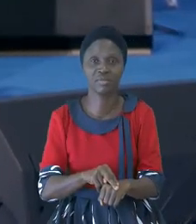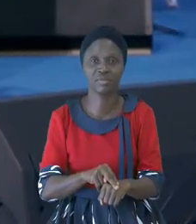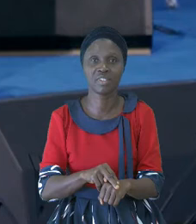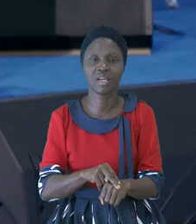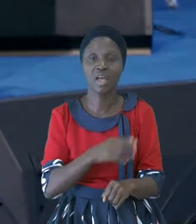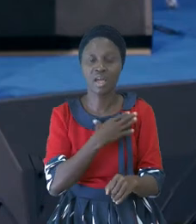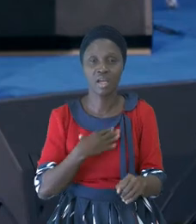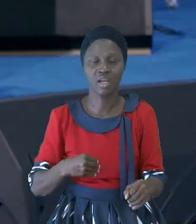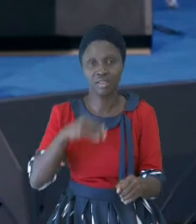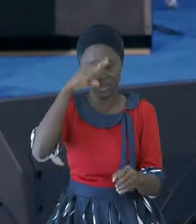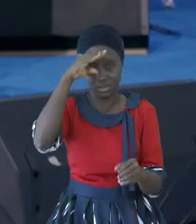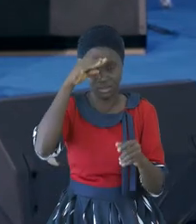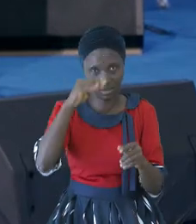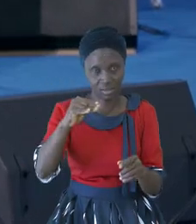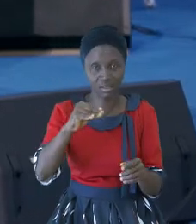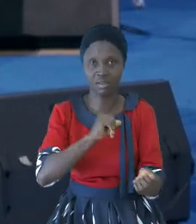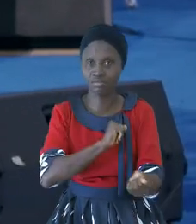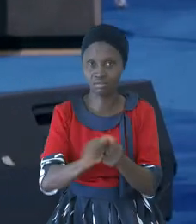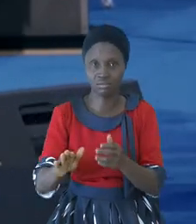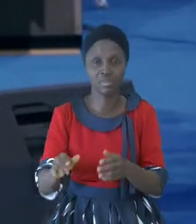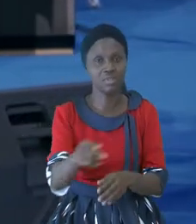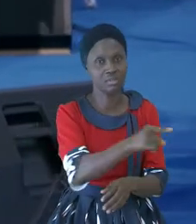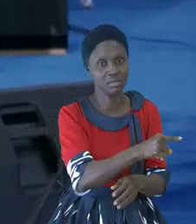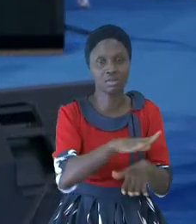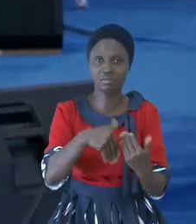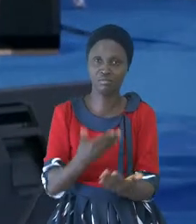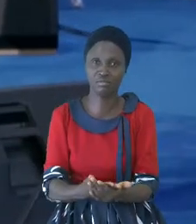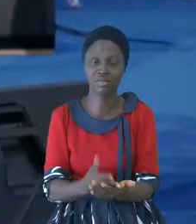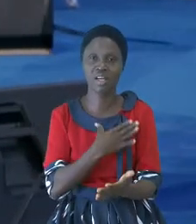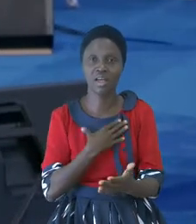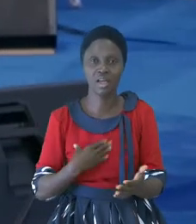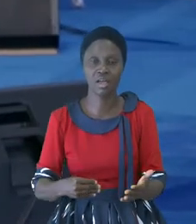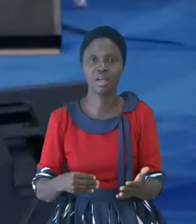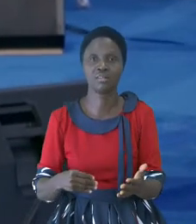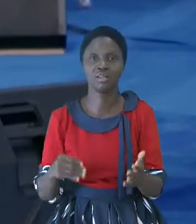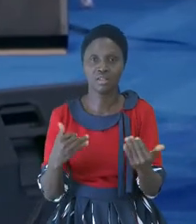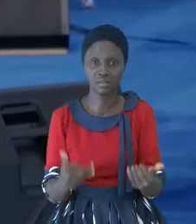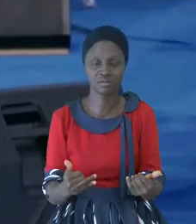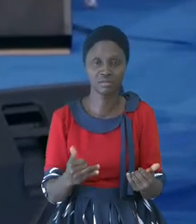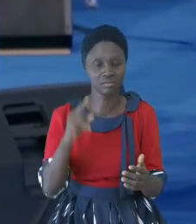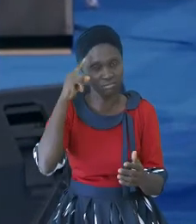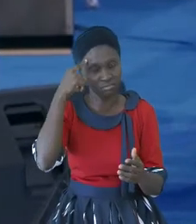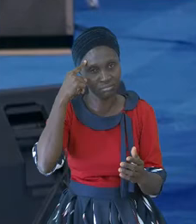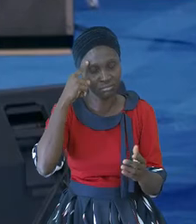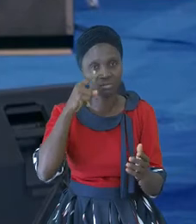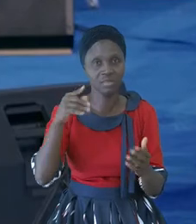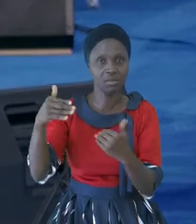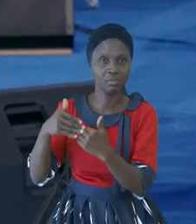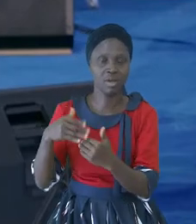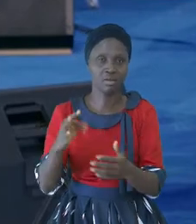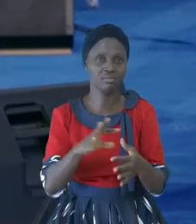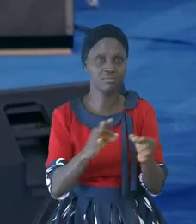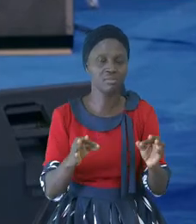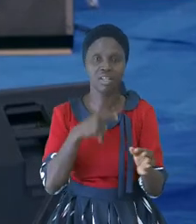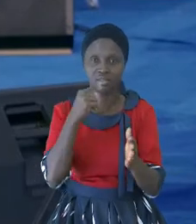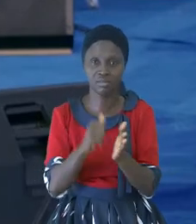finished them all. And then looking back, he said, I have been shepherd over the sheep, and I lost